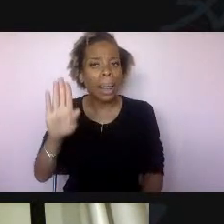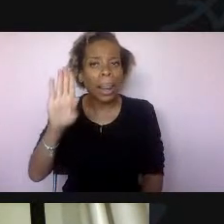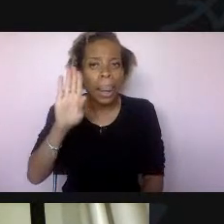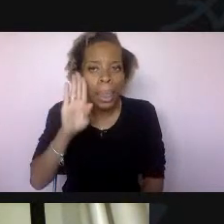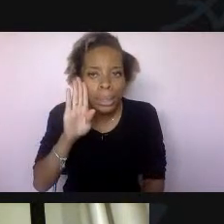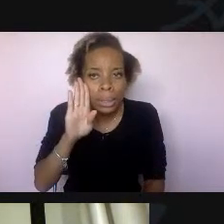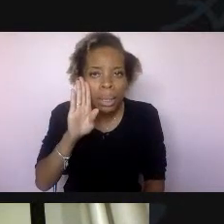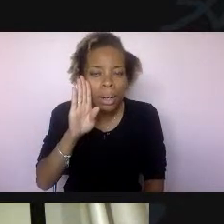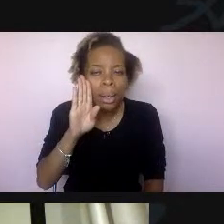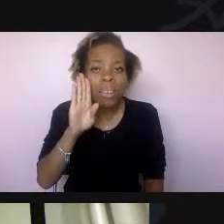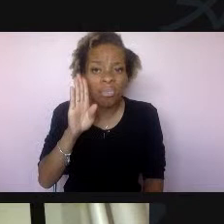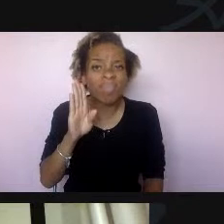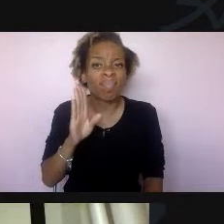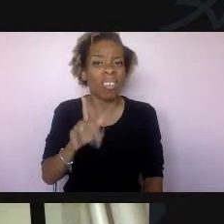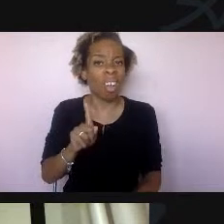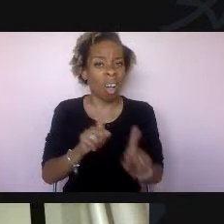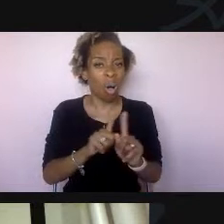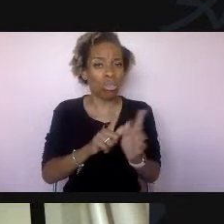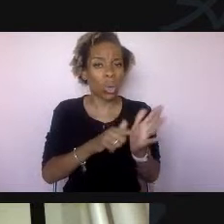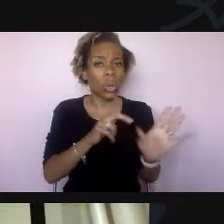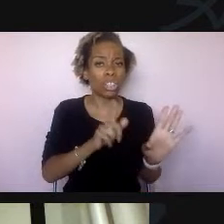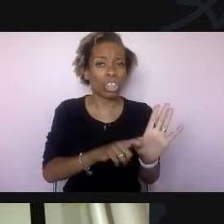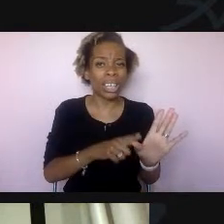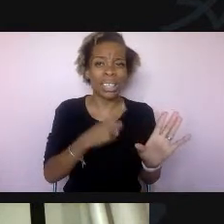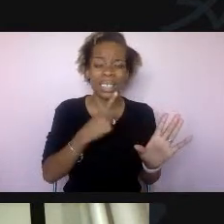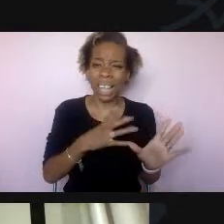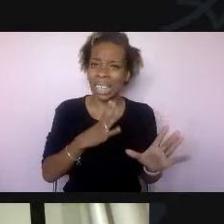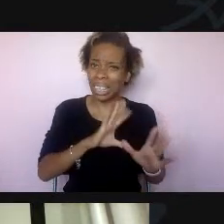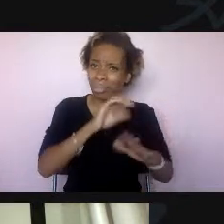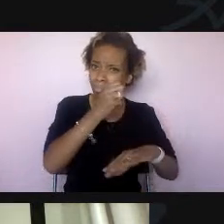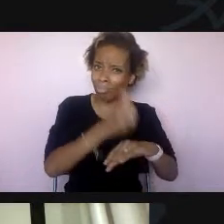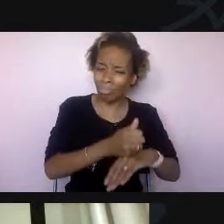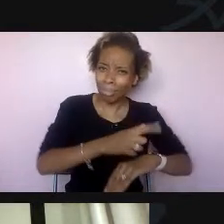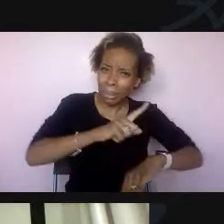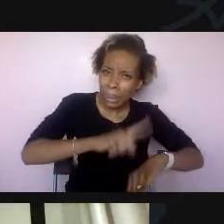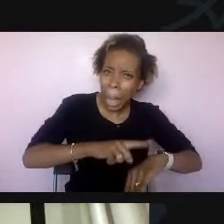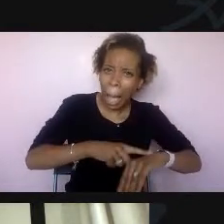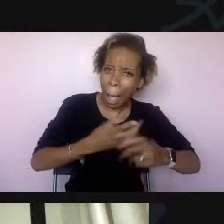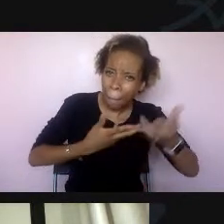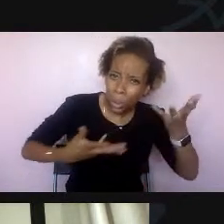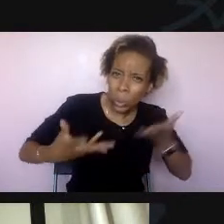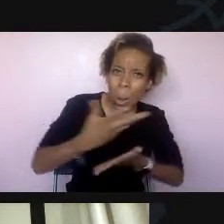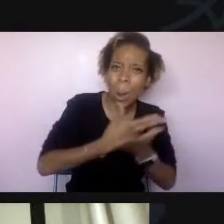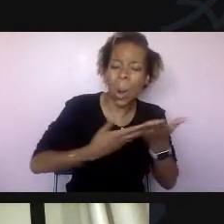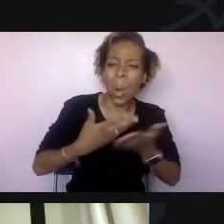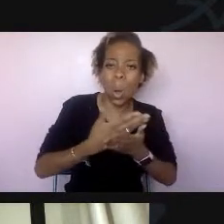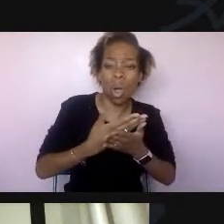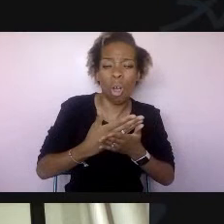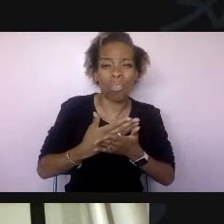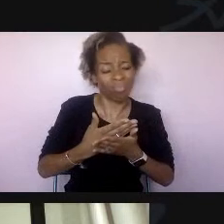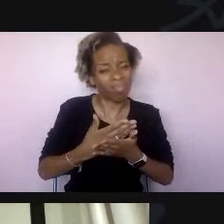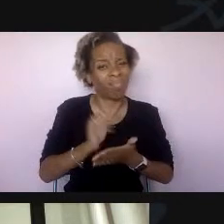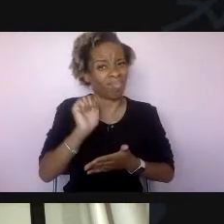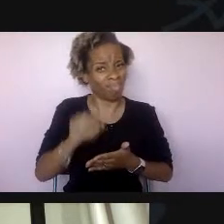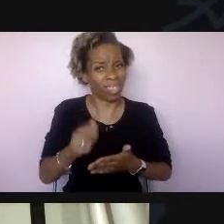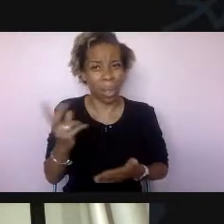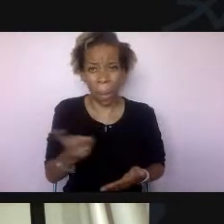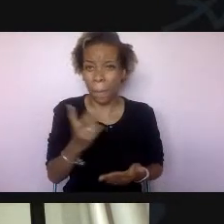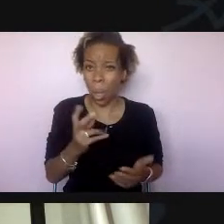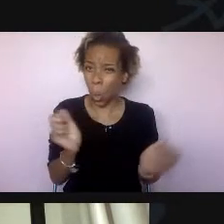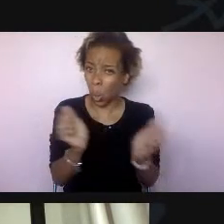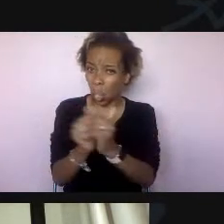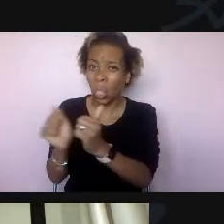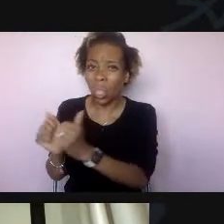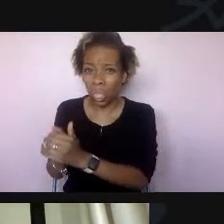about providing space, about organising, working with members to provide opportunities to pass